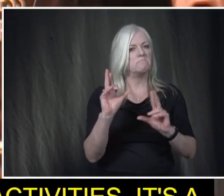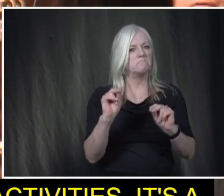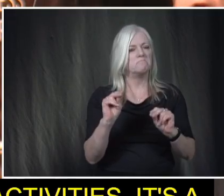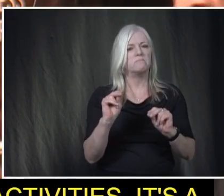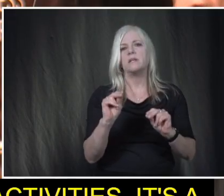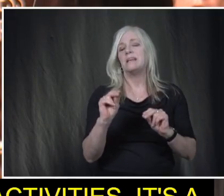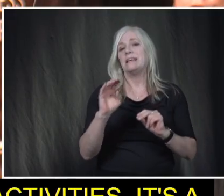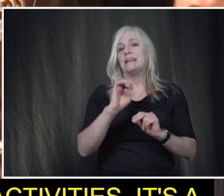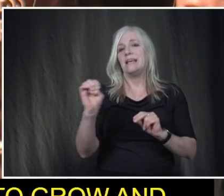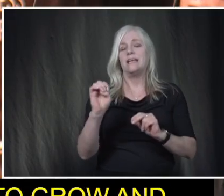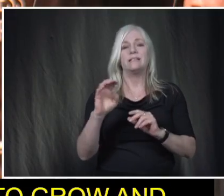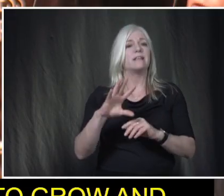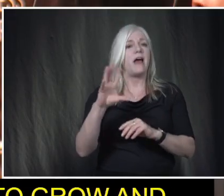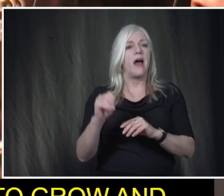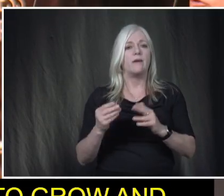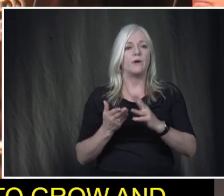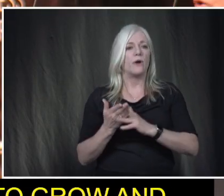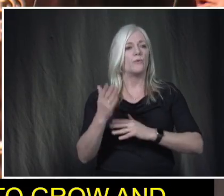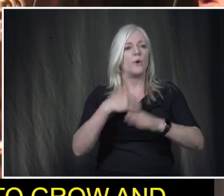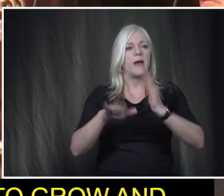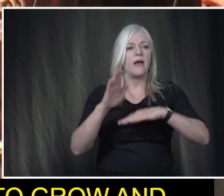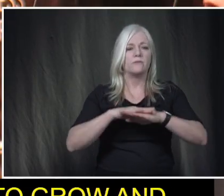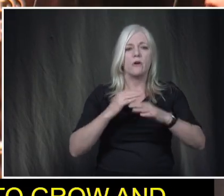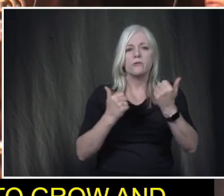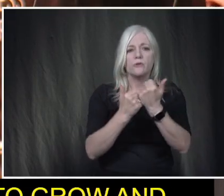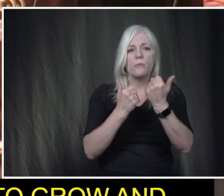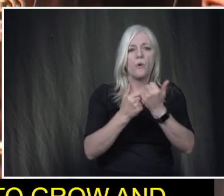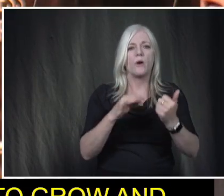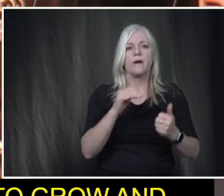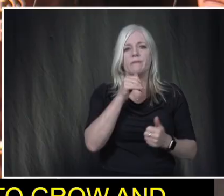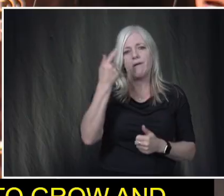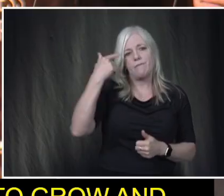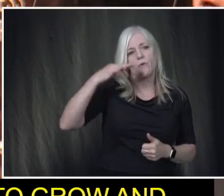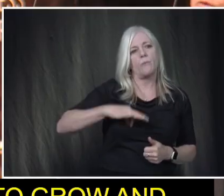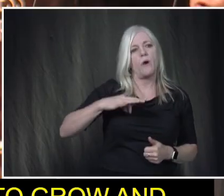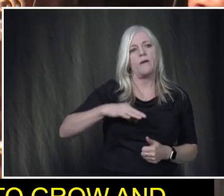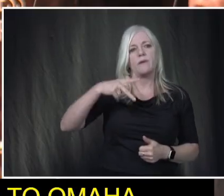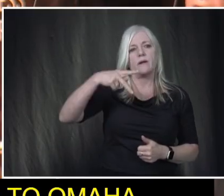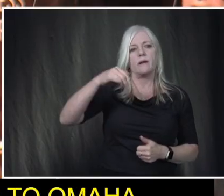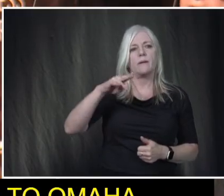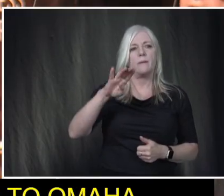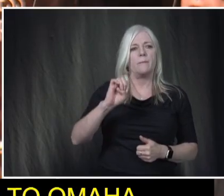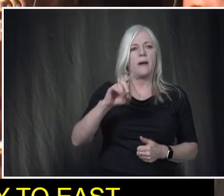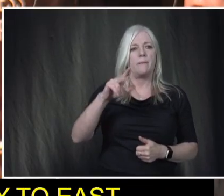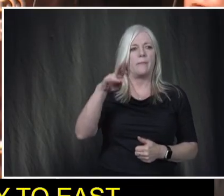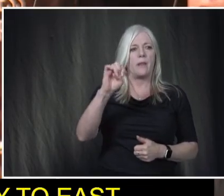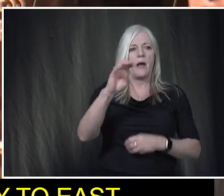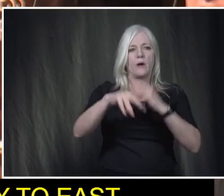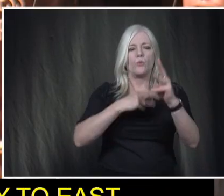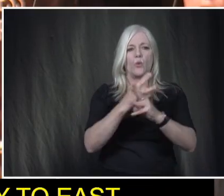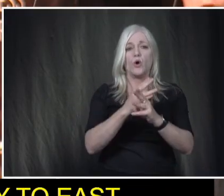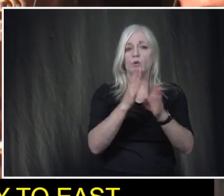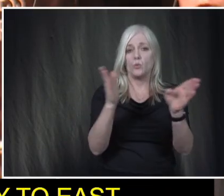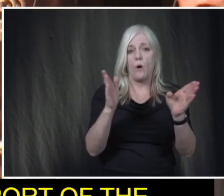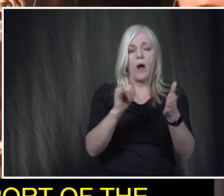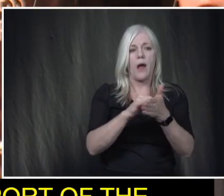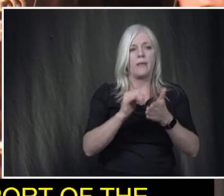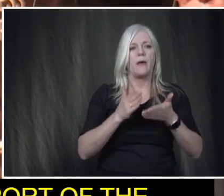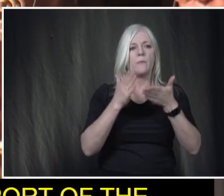East Africa through hands-on support of the nonprofit Pipeline Worldwide, which provides